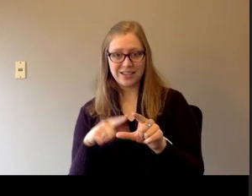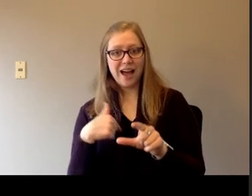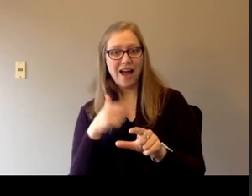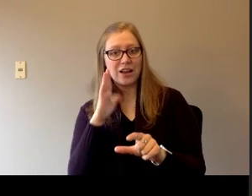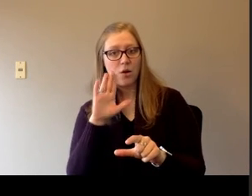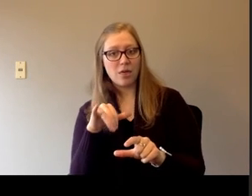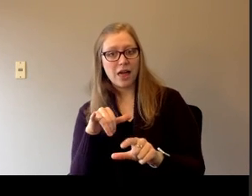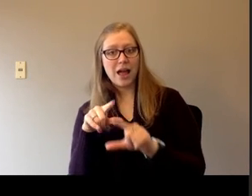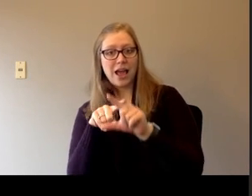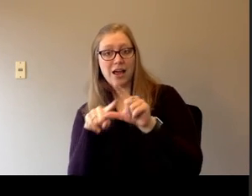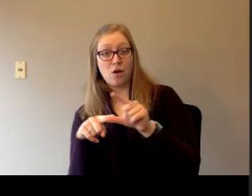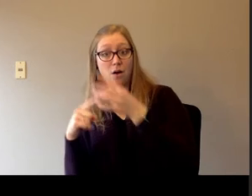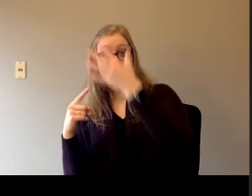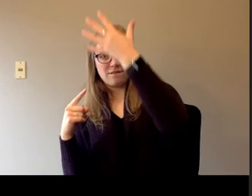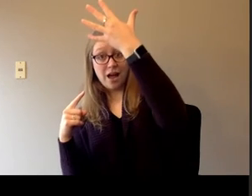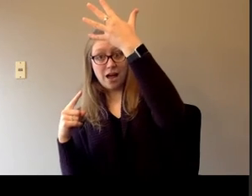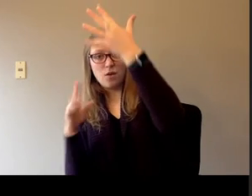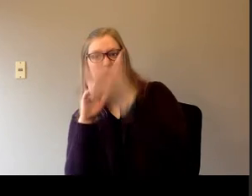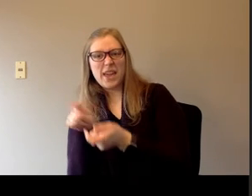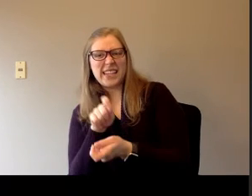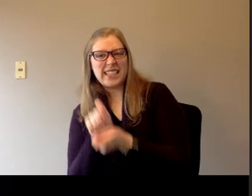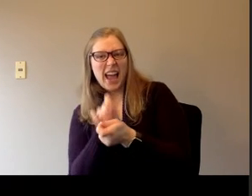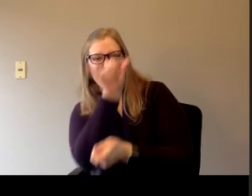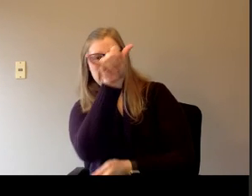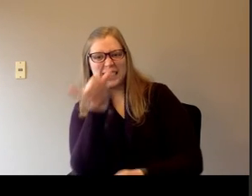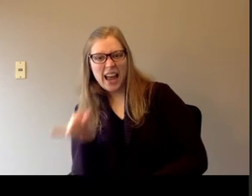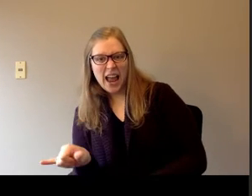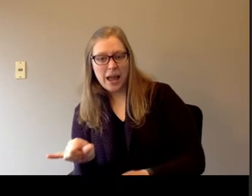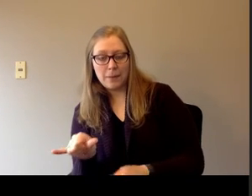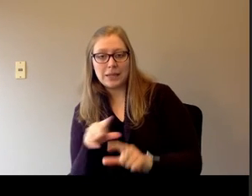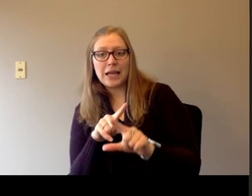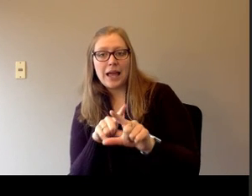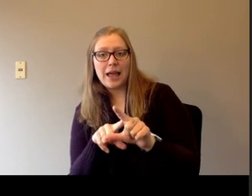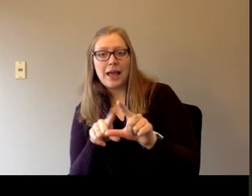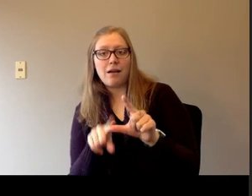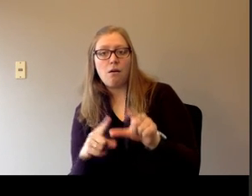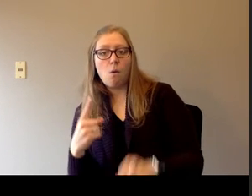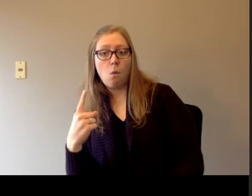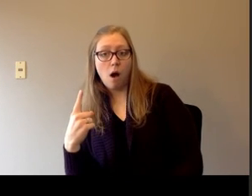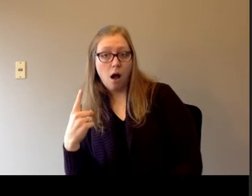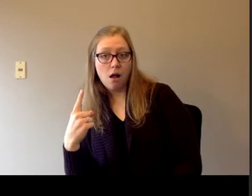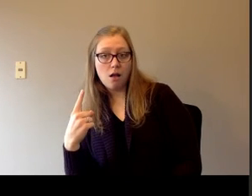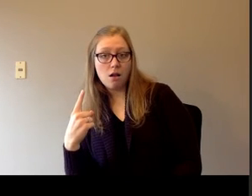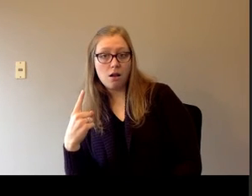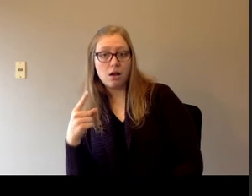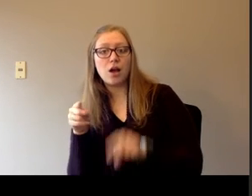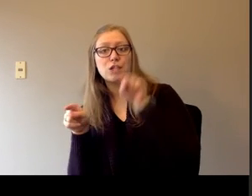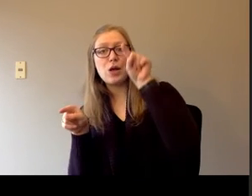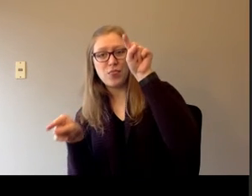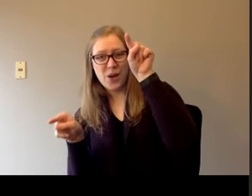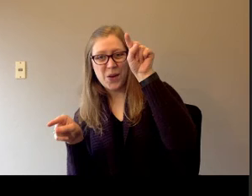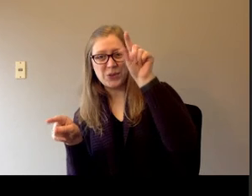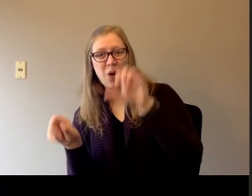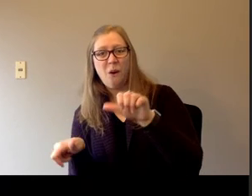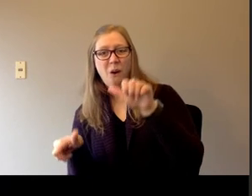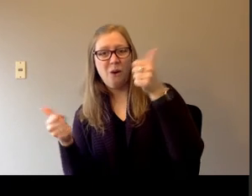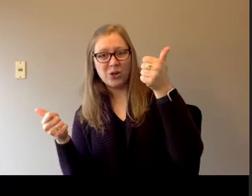same measure as angle 1, because those are also alternate interior angles. So we